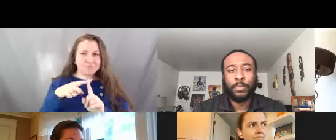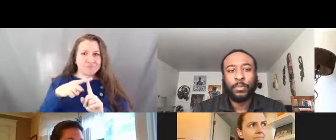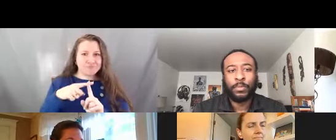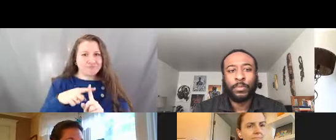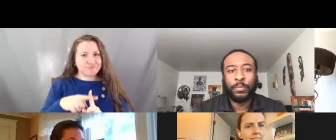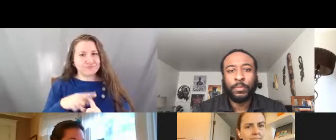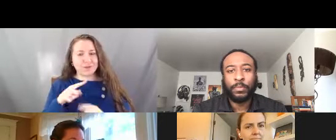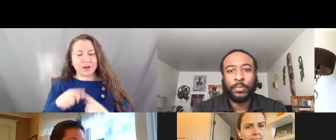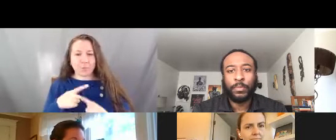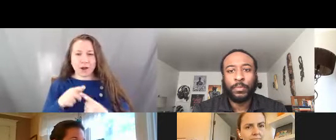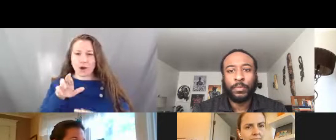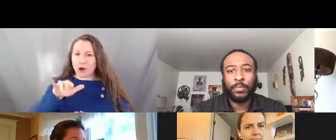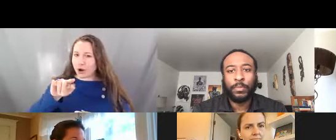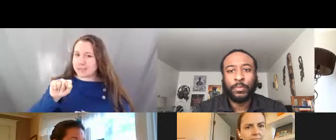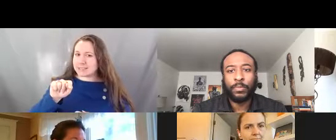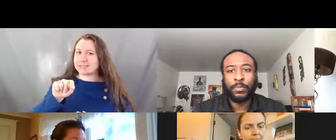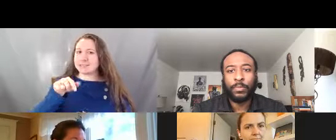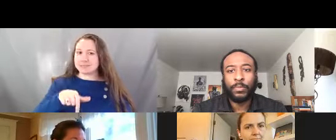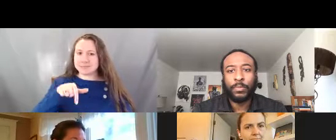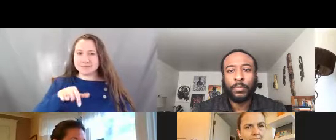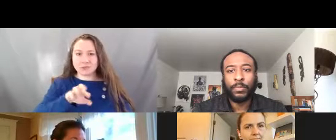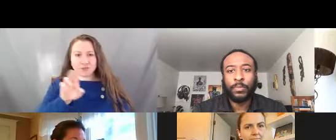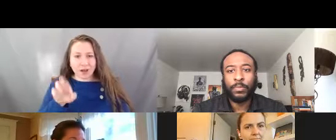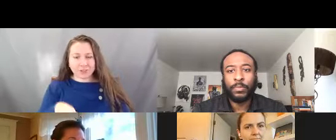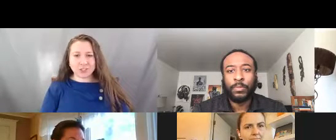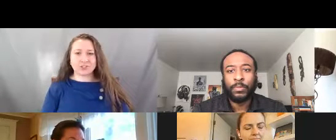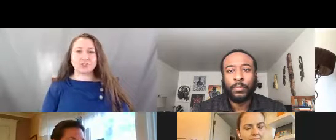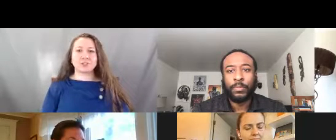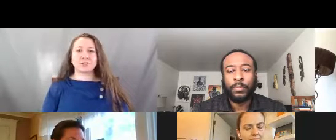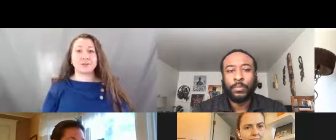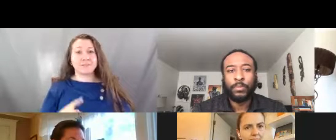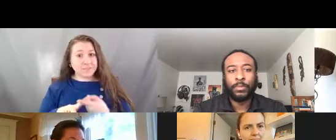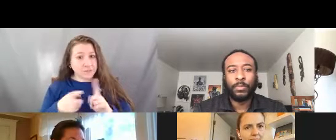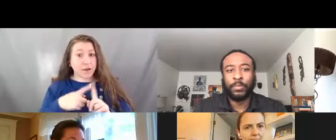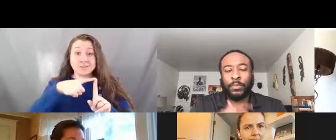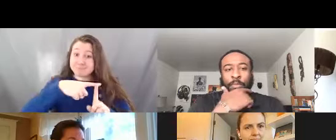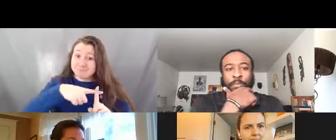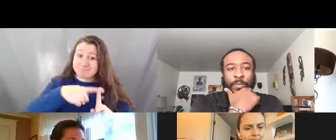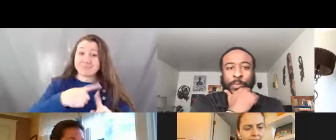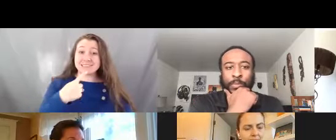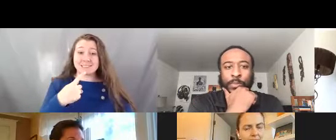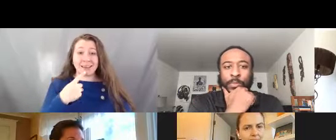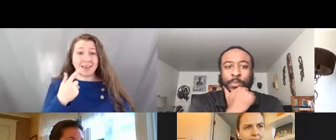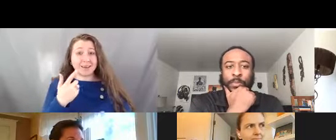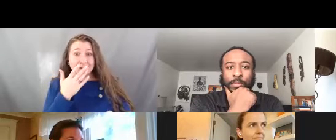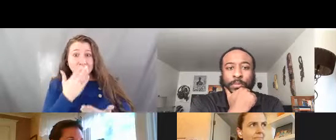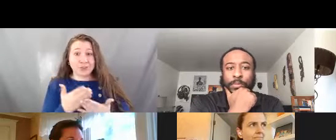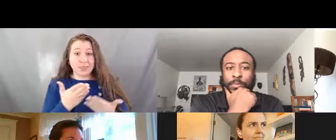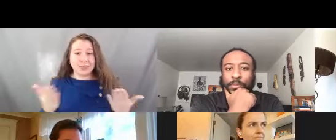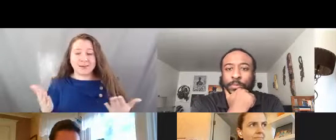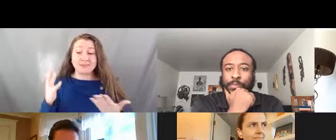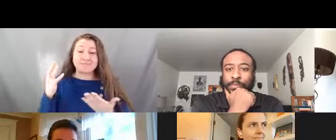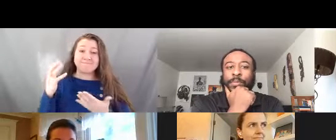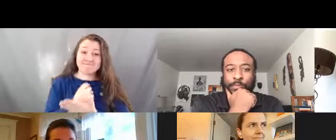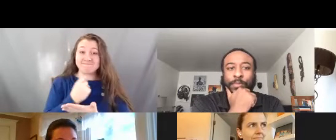stuff, and good experiences from my friends. So I just decided to take that, and come to RIT